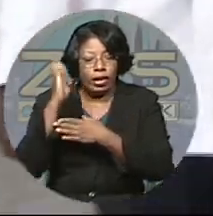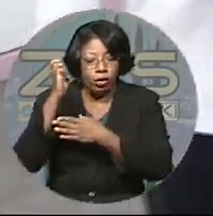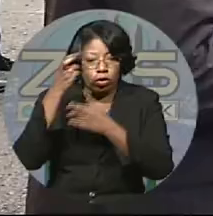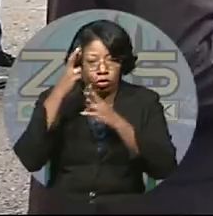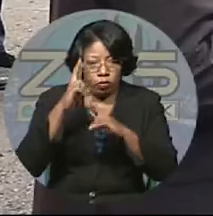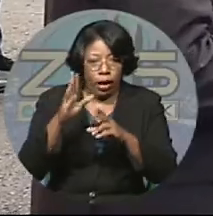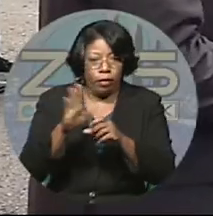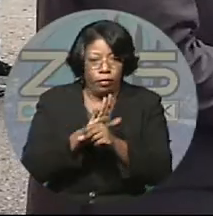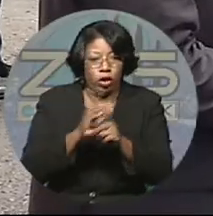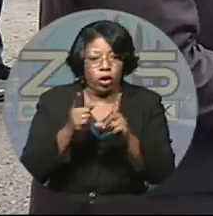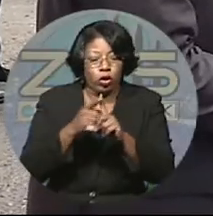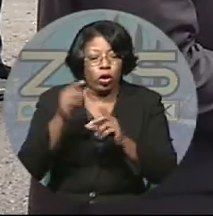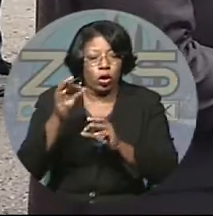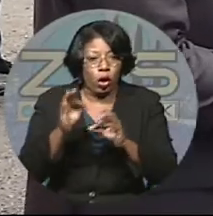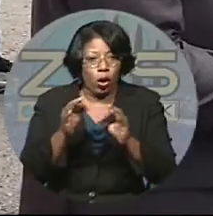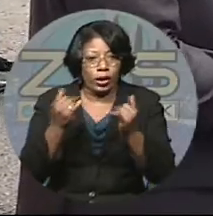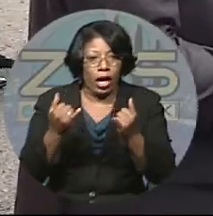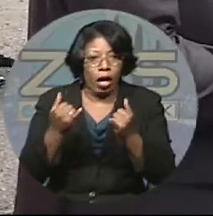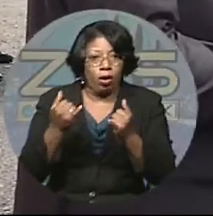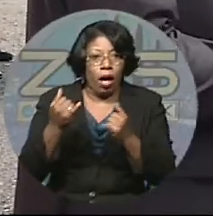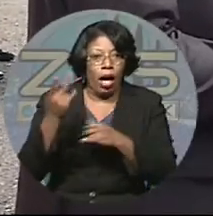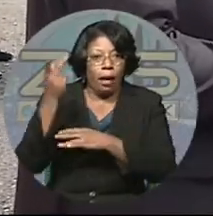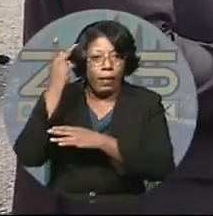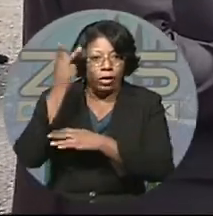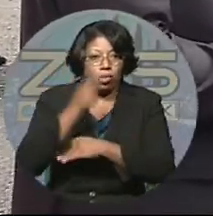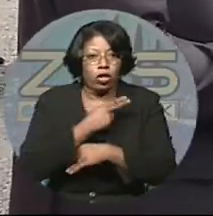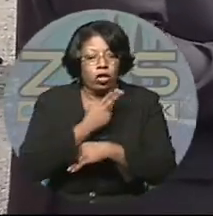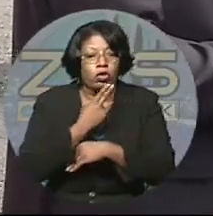court. Crown Prosecutor Patrick Sweeting had asked the